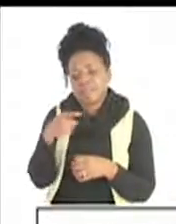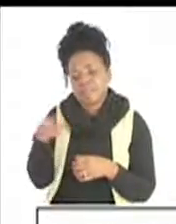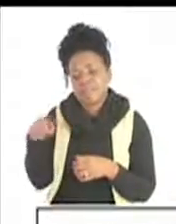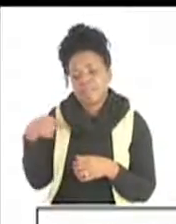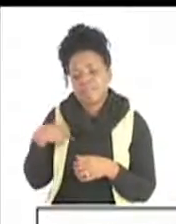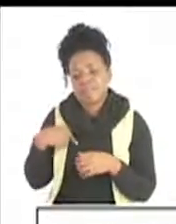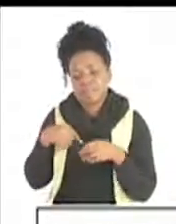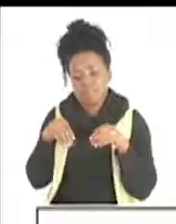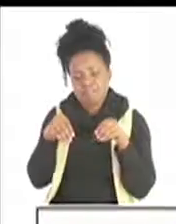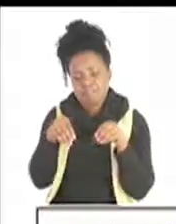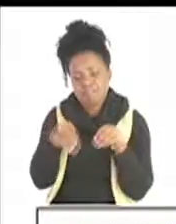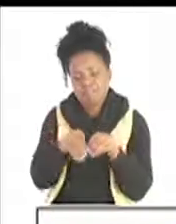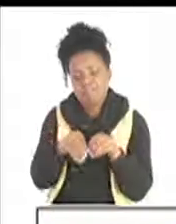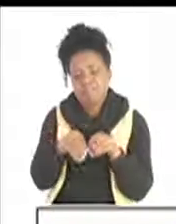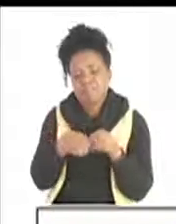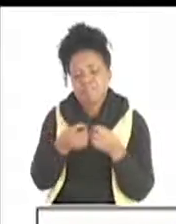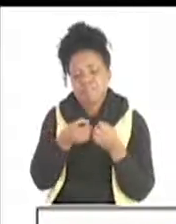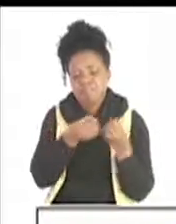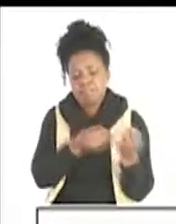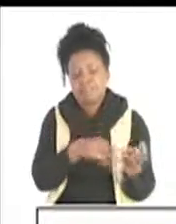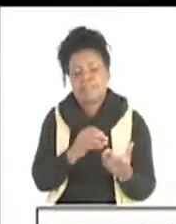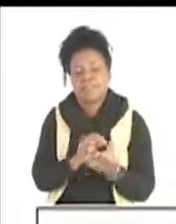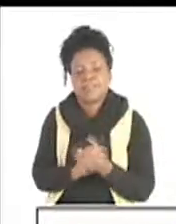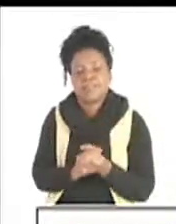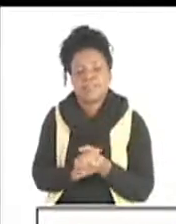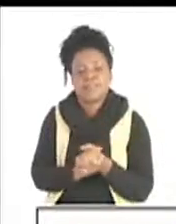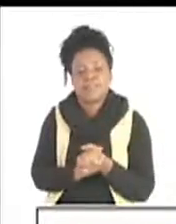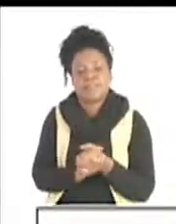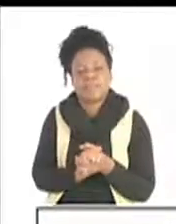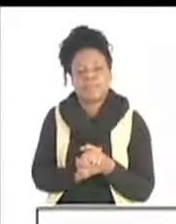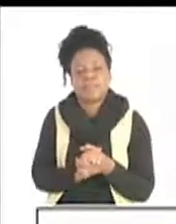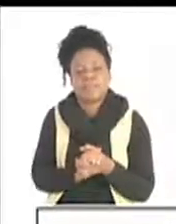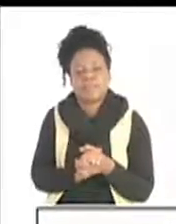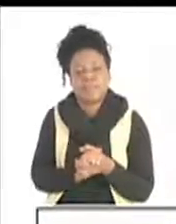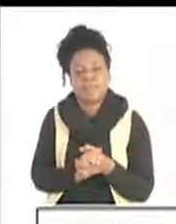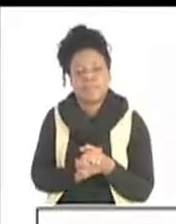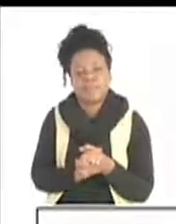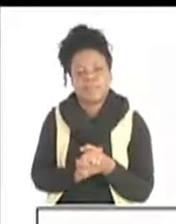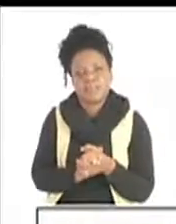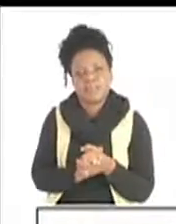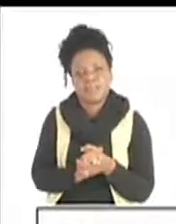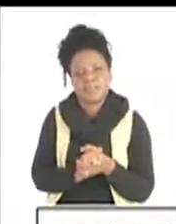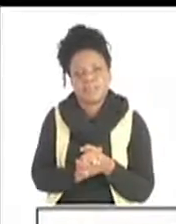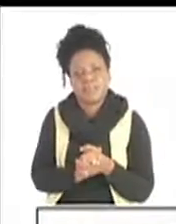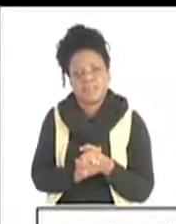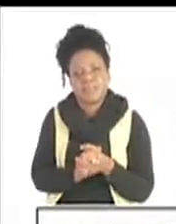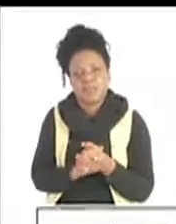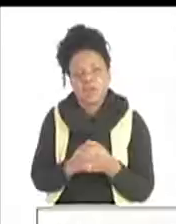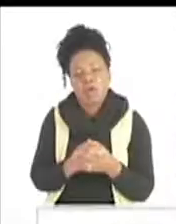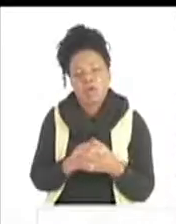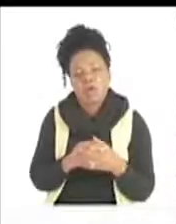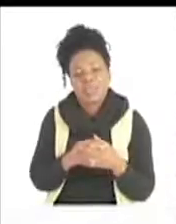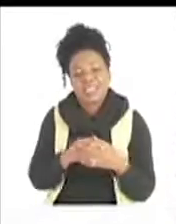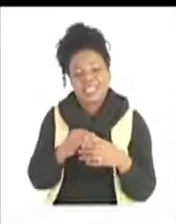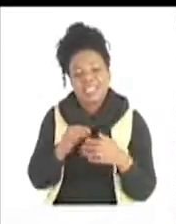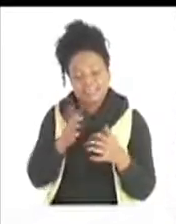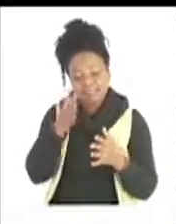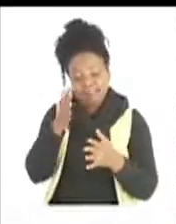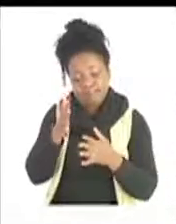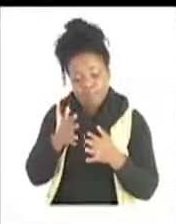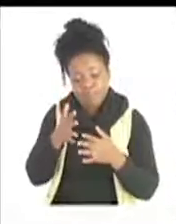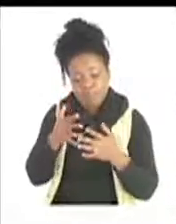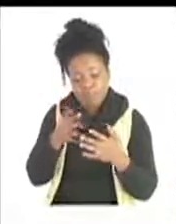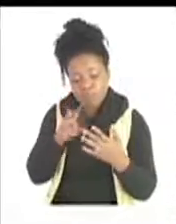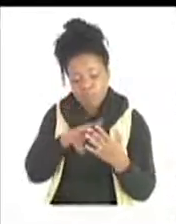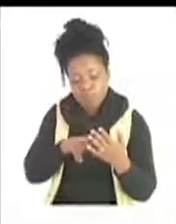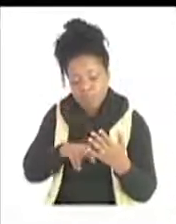Woo! We are going to read the question number